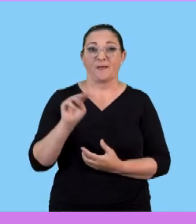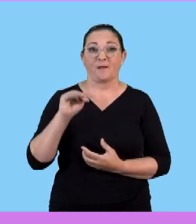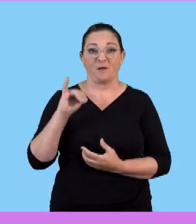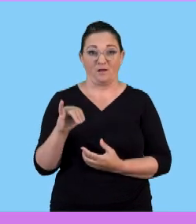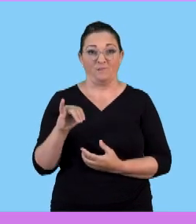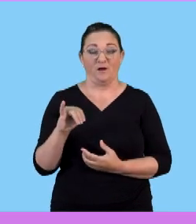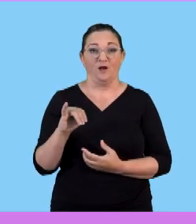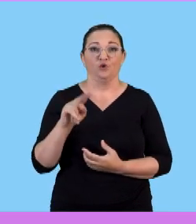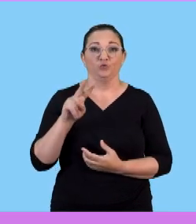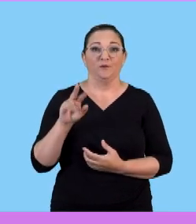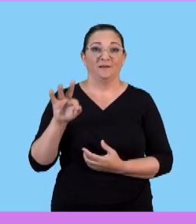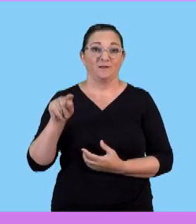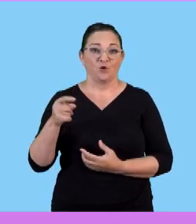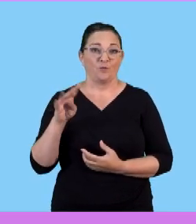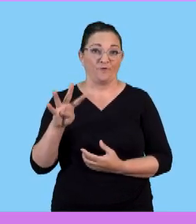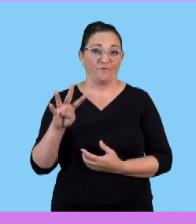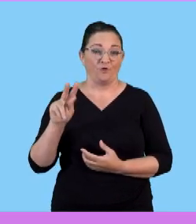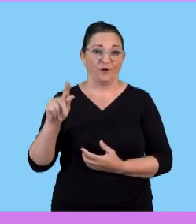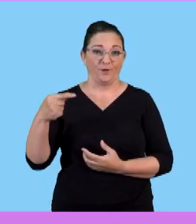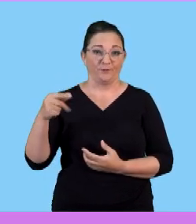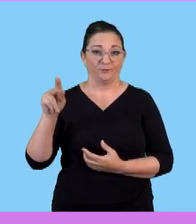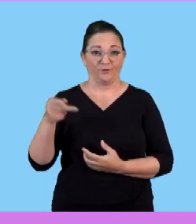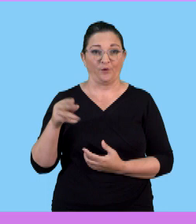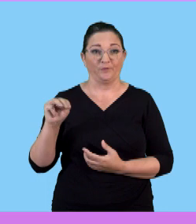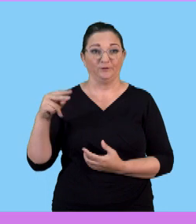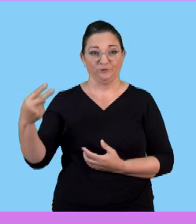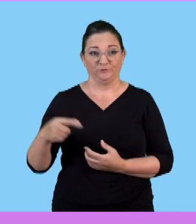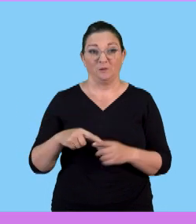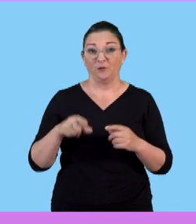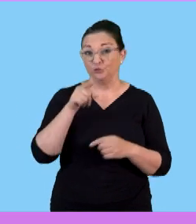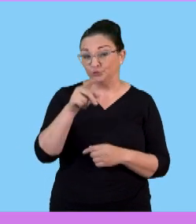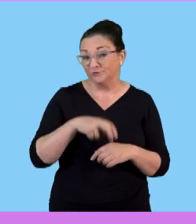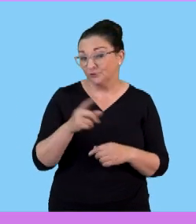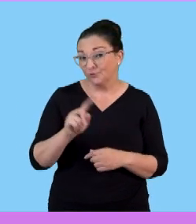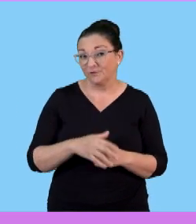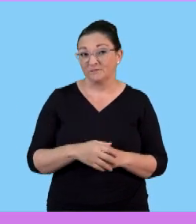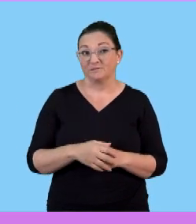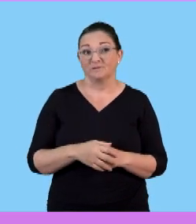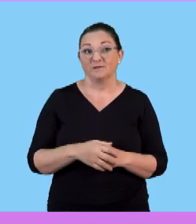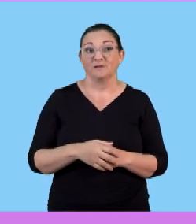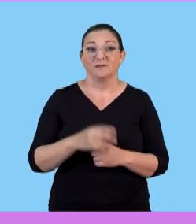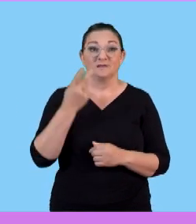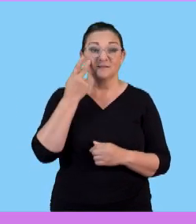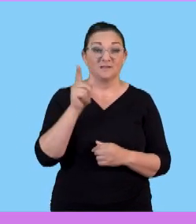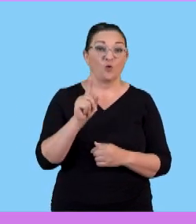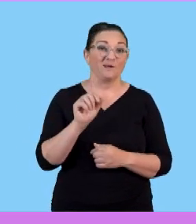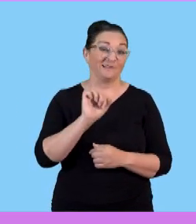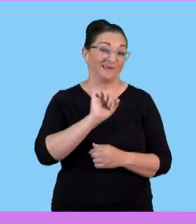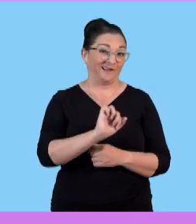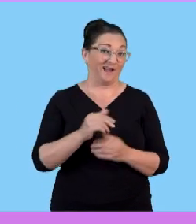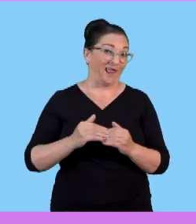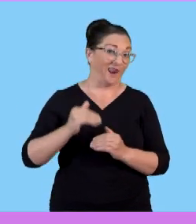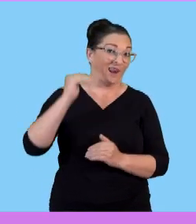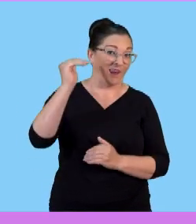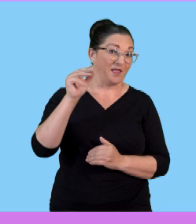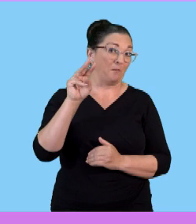of 23.4 kilograms per square meters, right? So what is that you need to do? You need to determine the length,